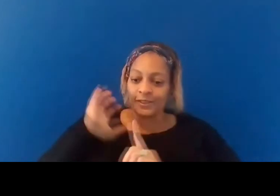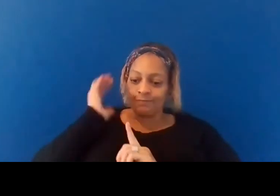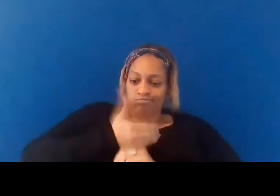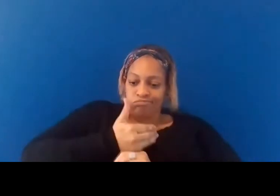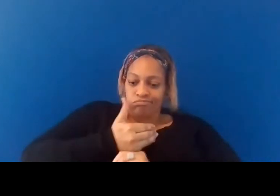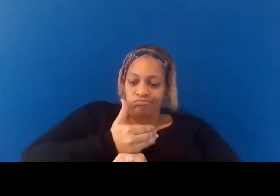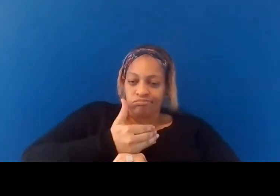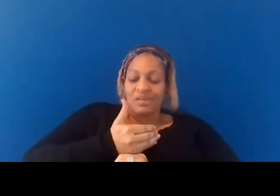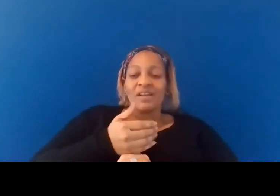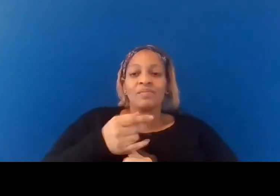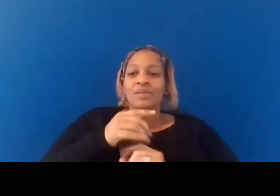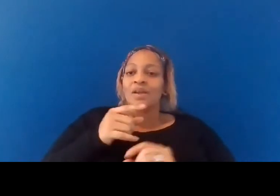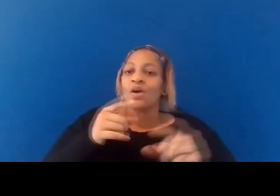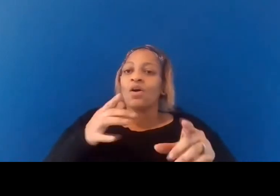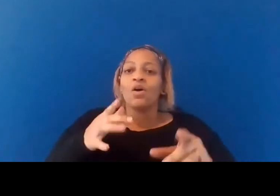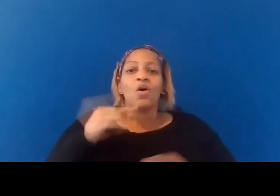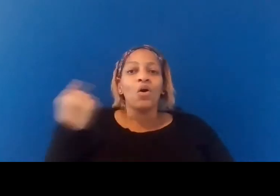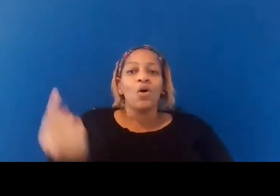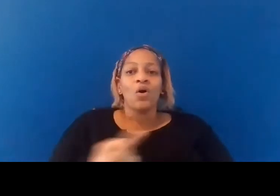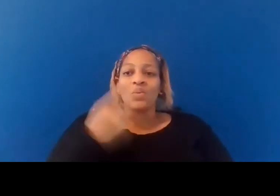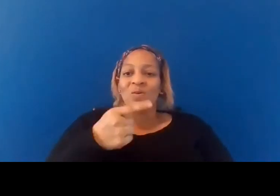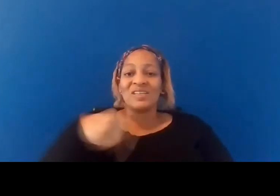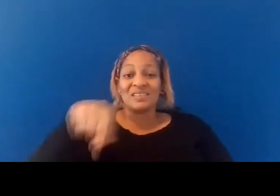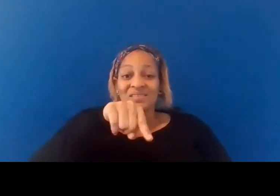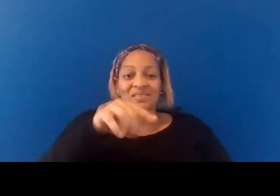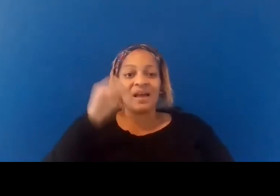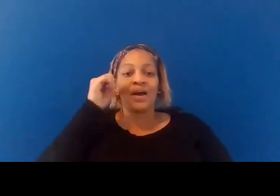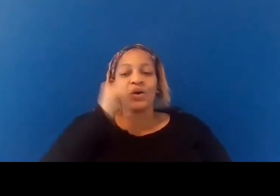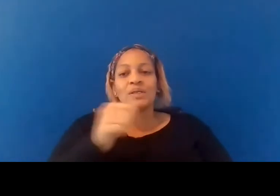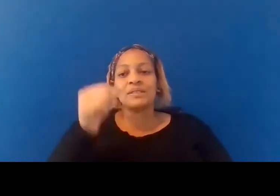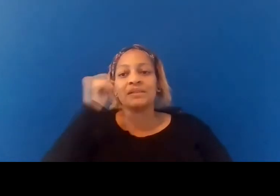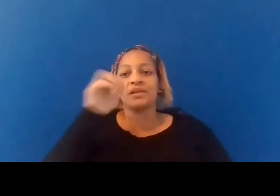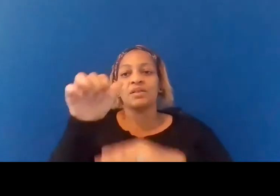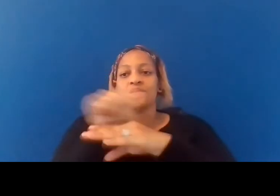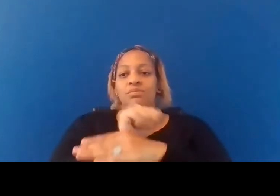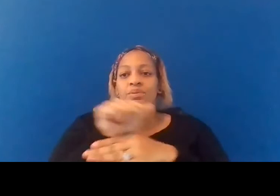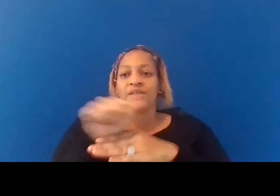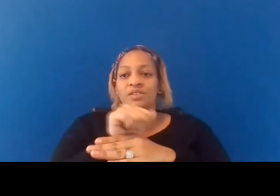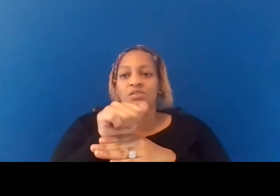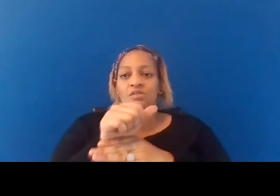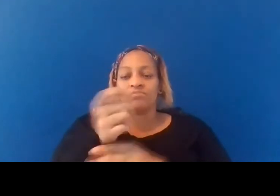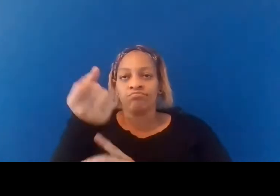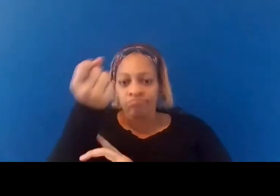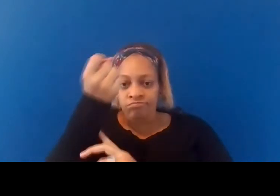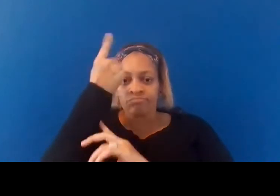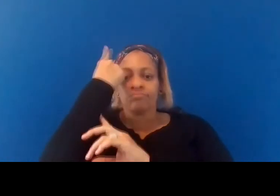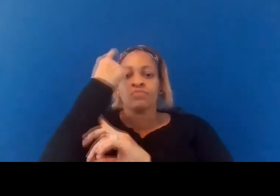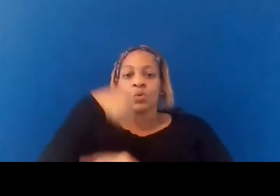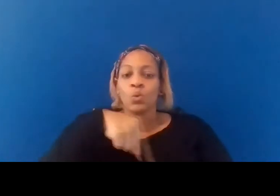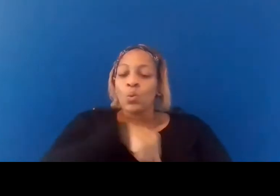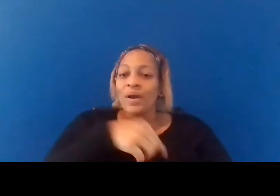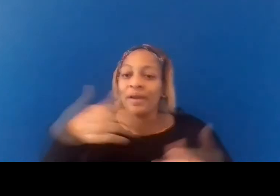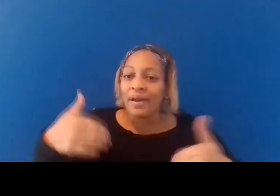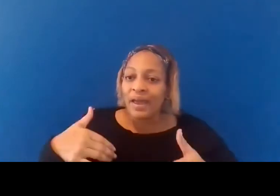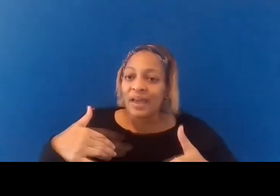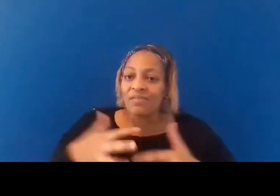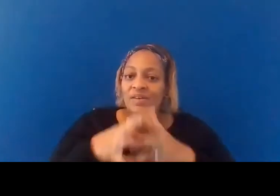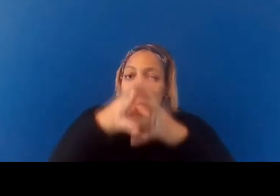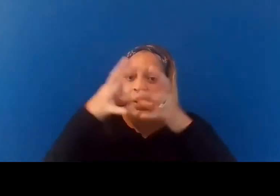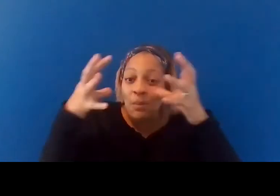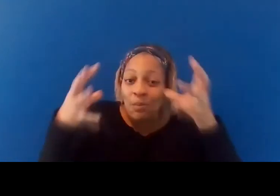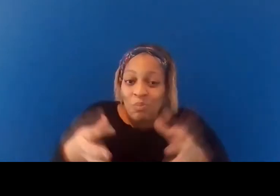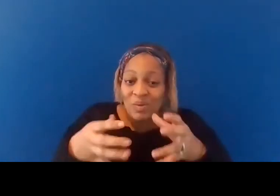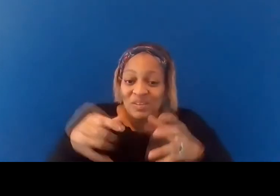this is our daily practice. The realization that we have as much of